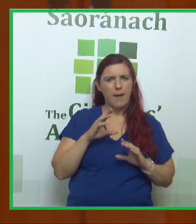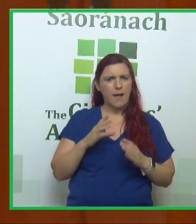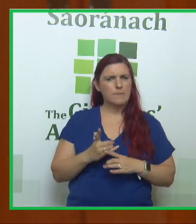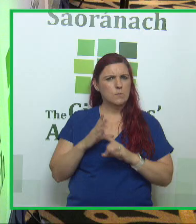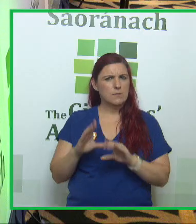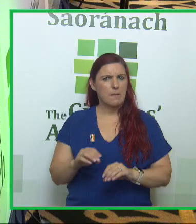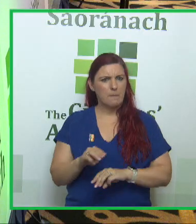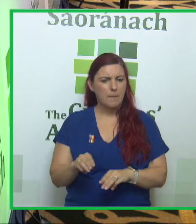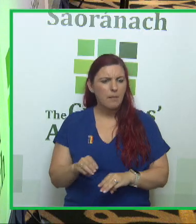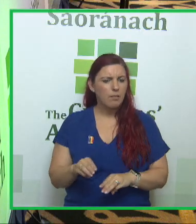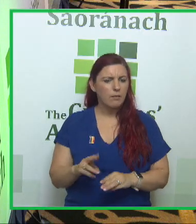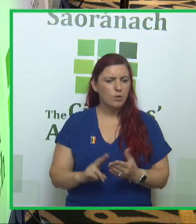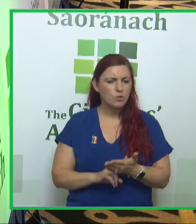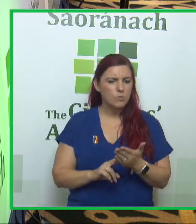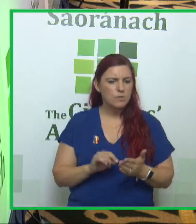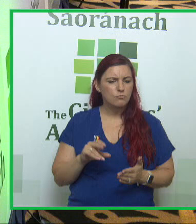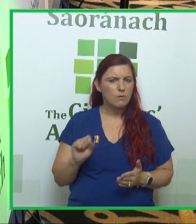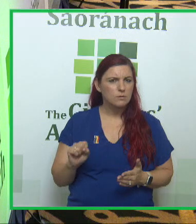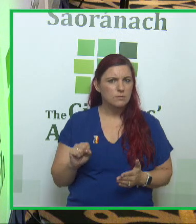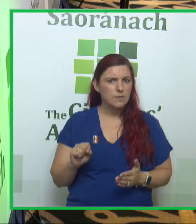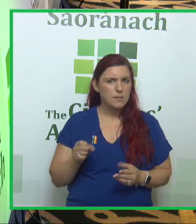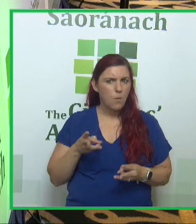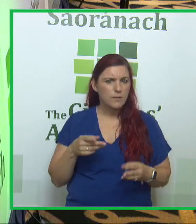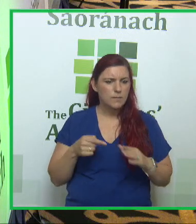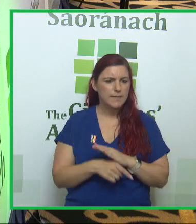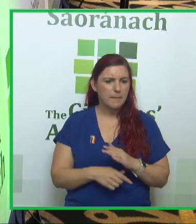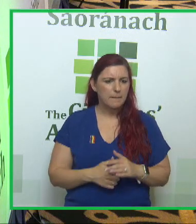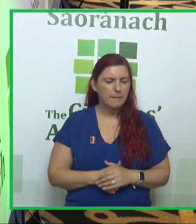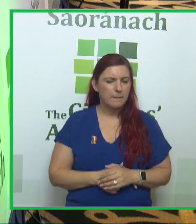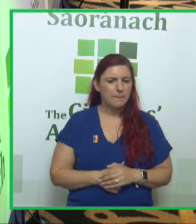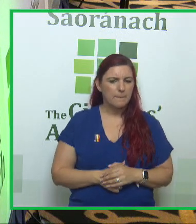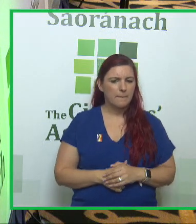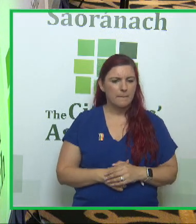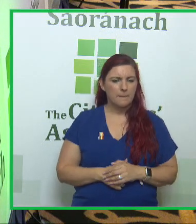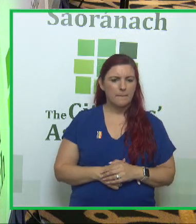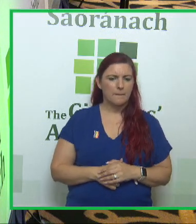people resorting to drugs as a form of escapism? Thank you. Thank you.